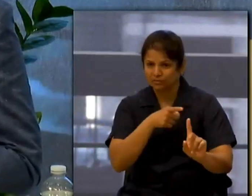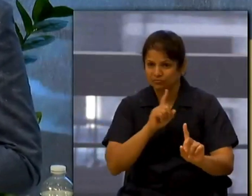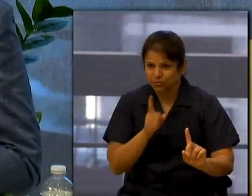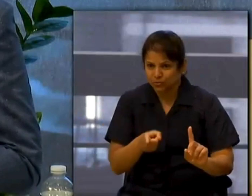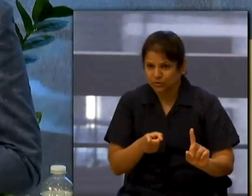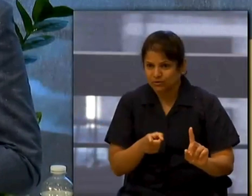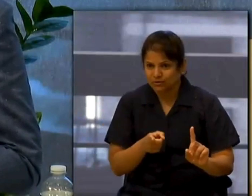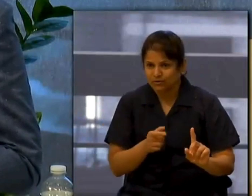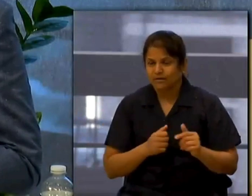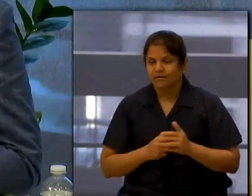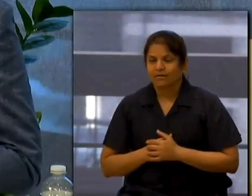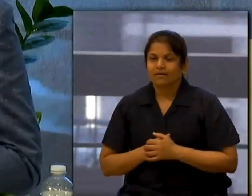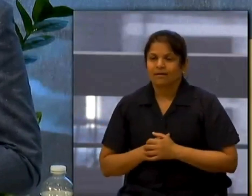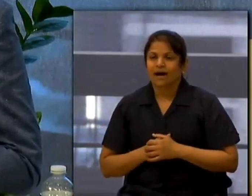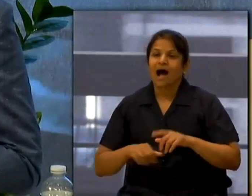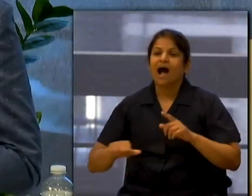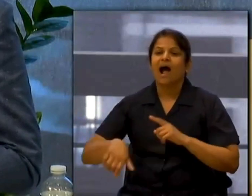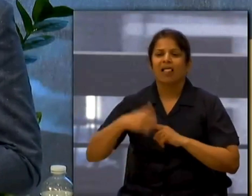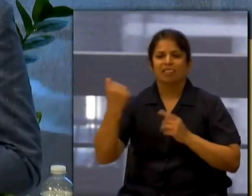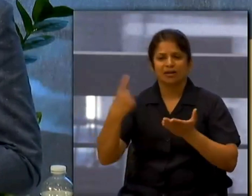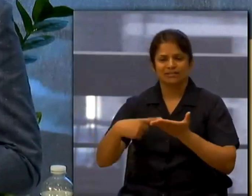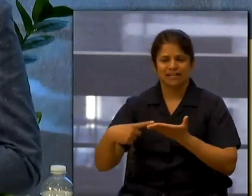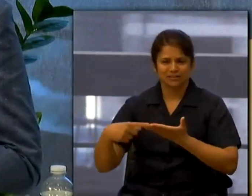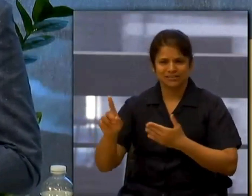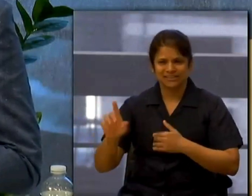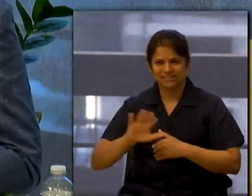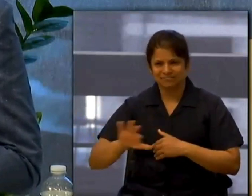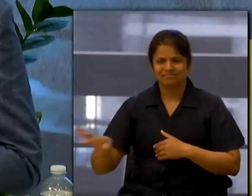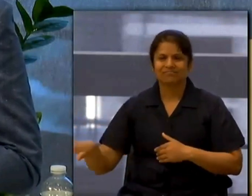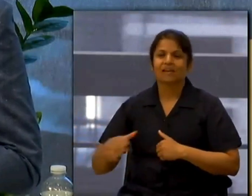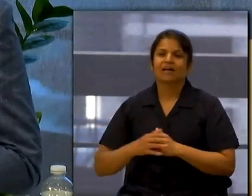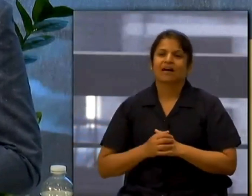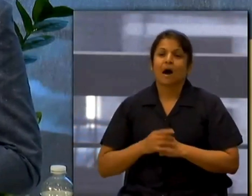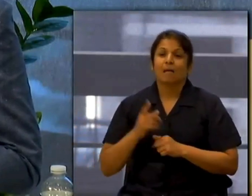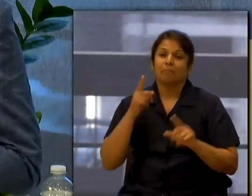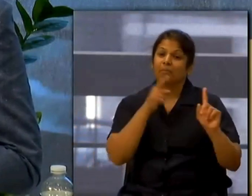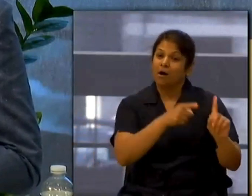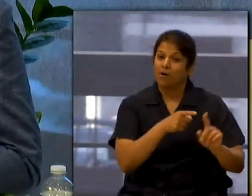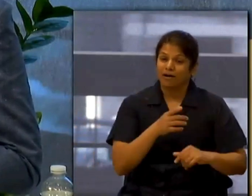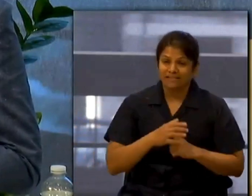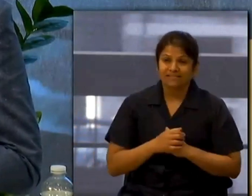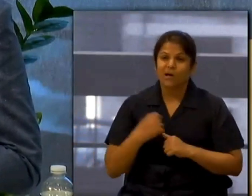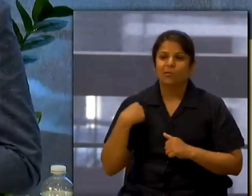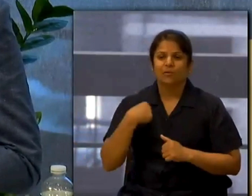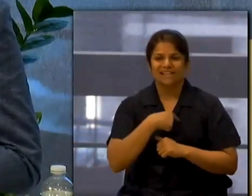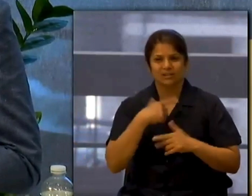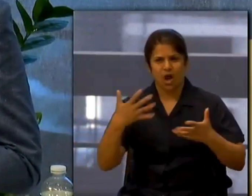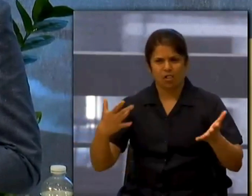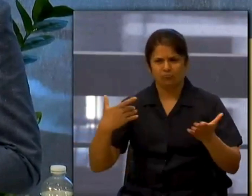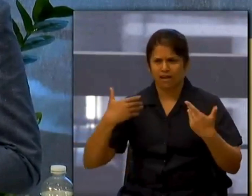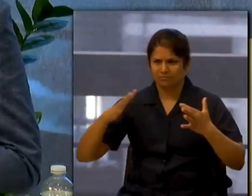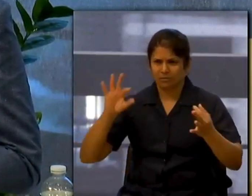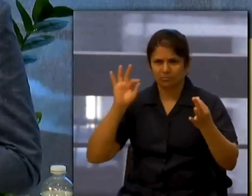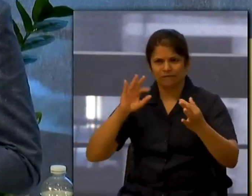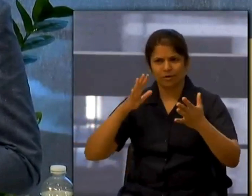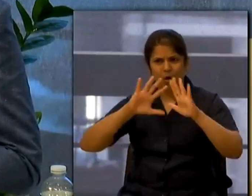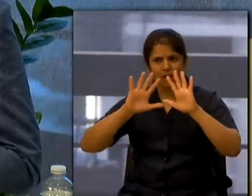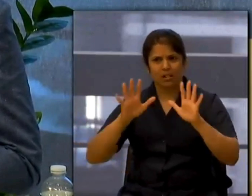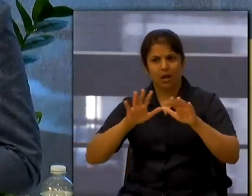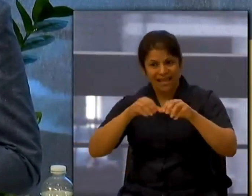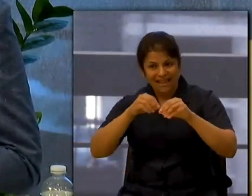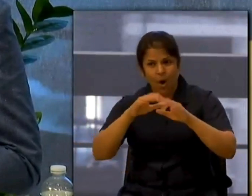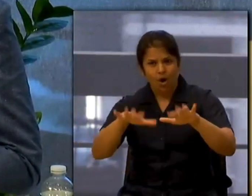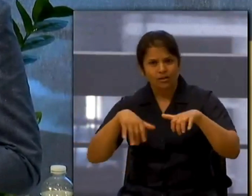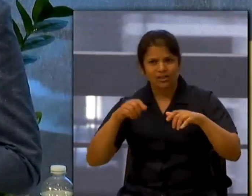end of the day, we actually have a target audience in Congress that